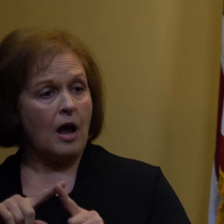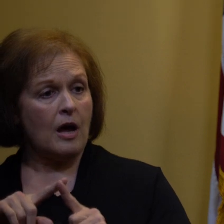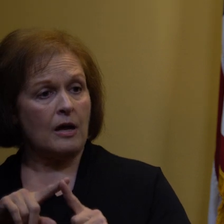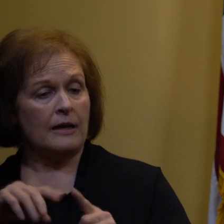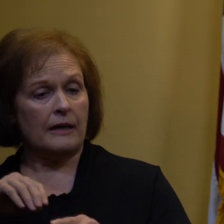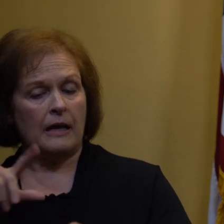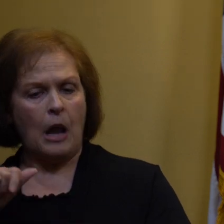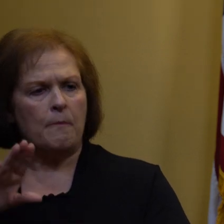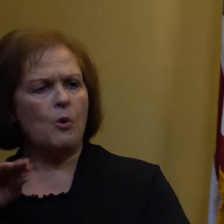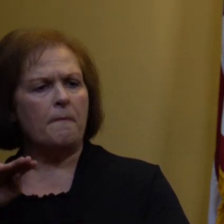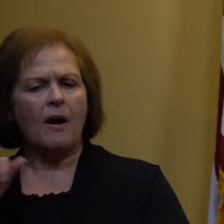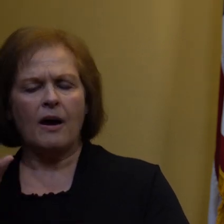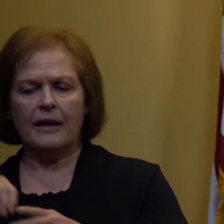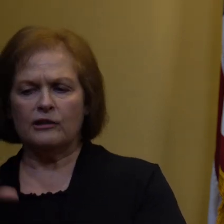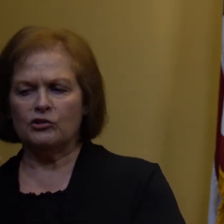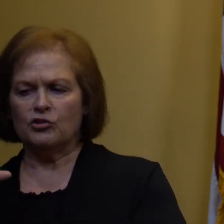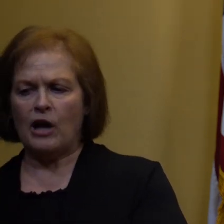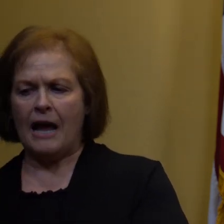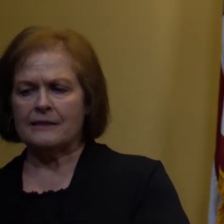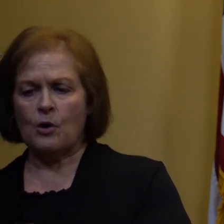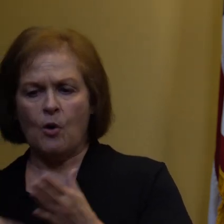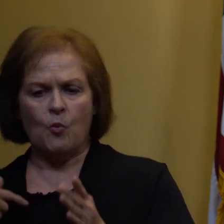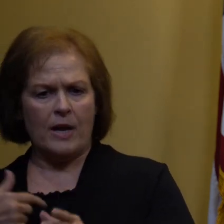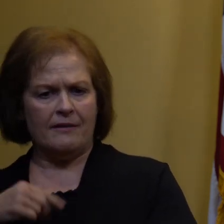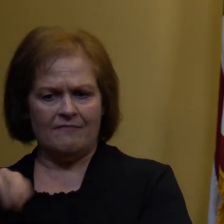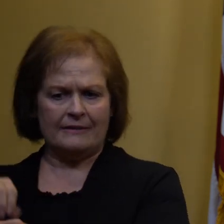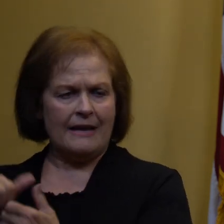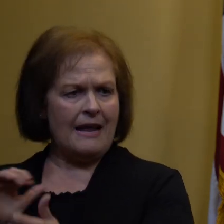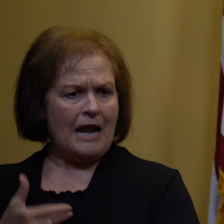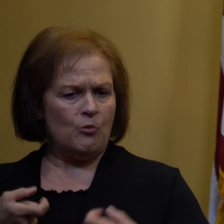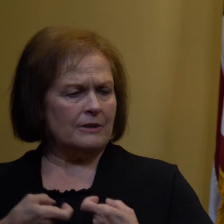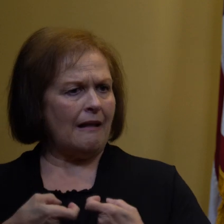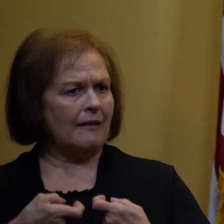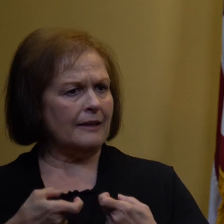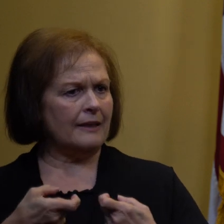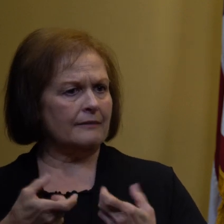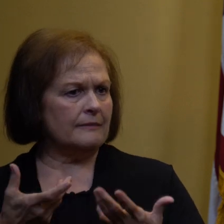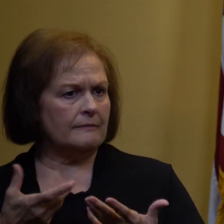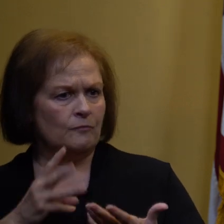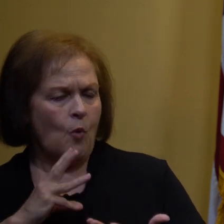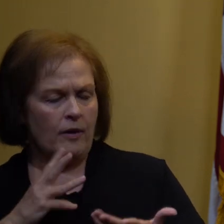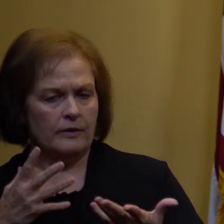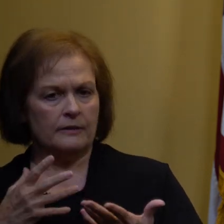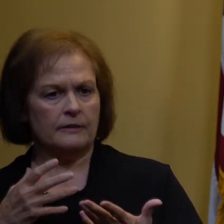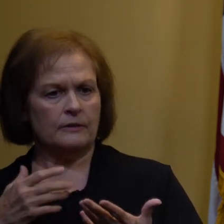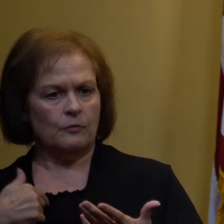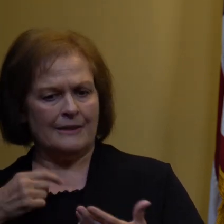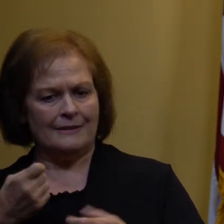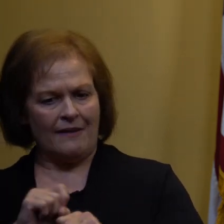in Jackson, the investments that we're making in our utility, we're saving our city from going where cities have had to